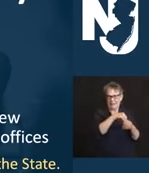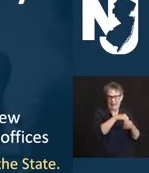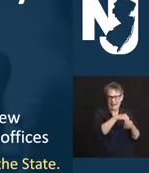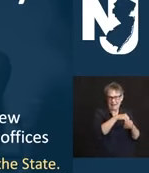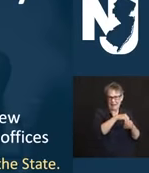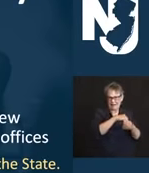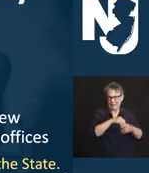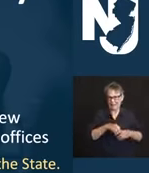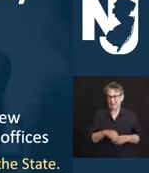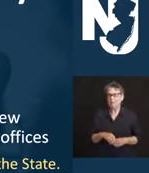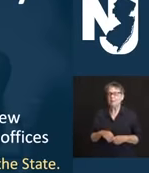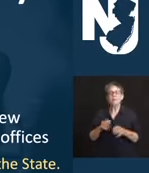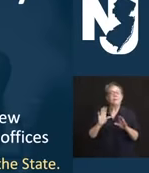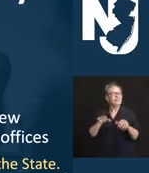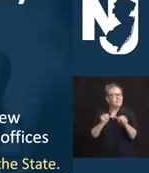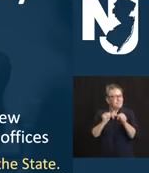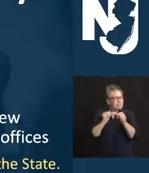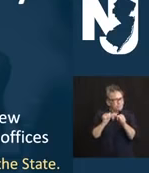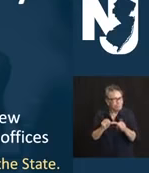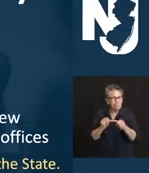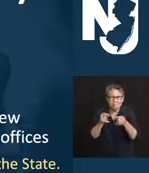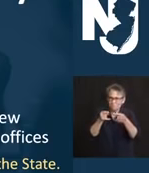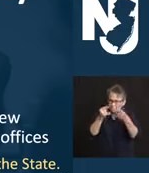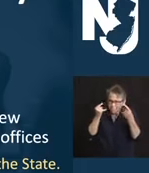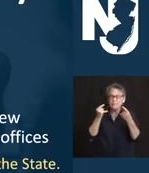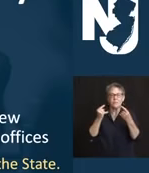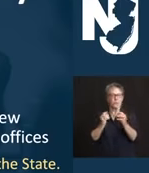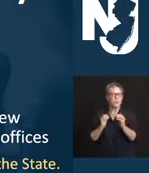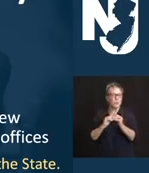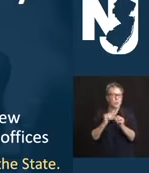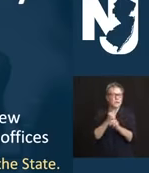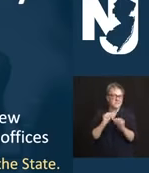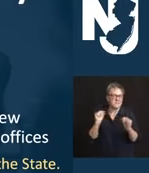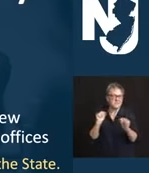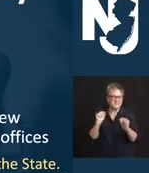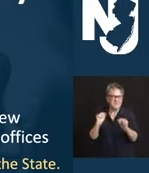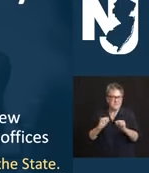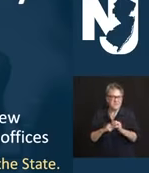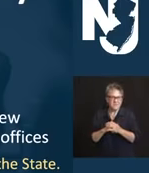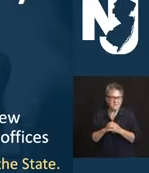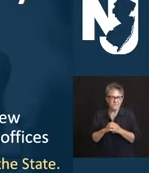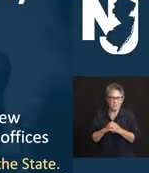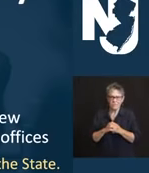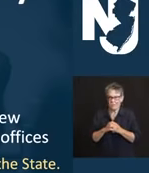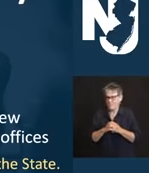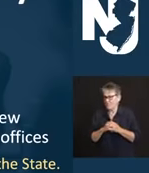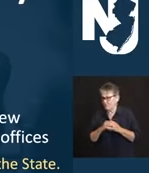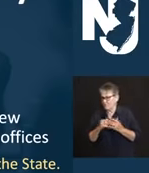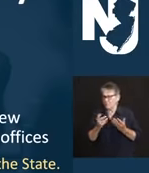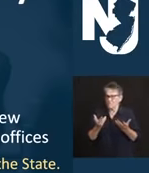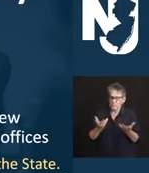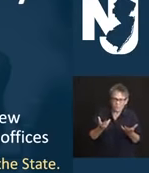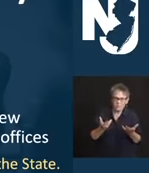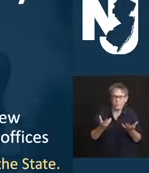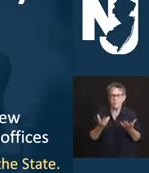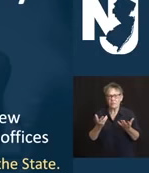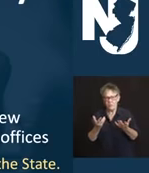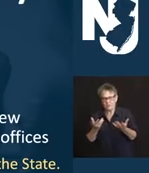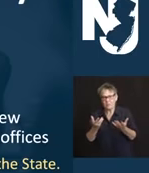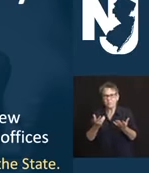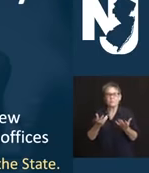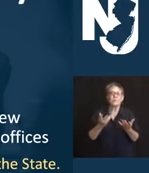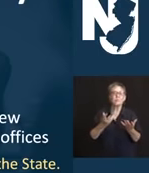This is why our restart has begun by allowing nearly every type of outdoor activity to resume. And it is why, as we